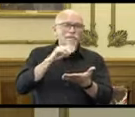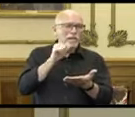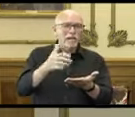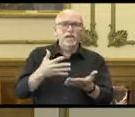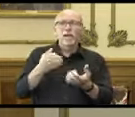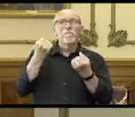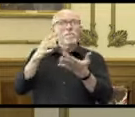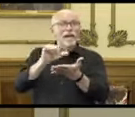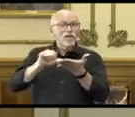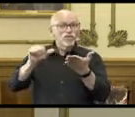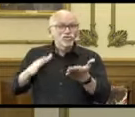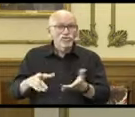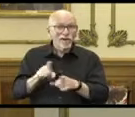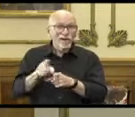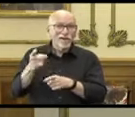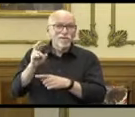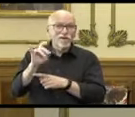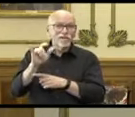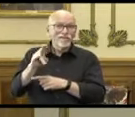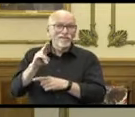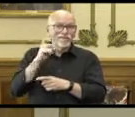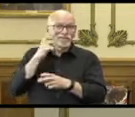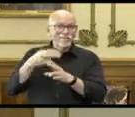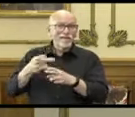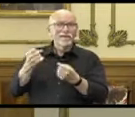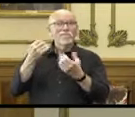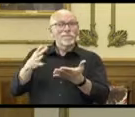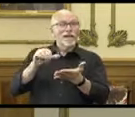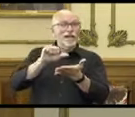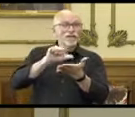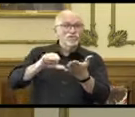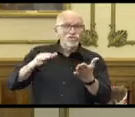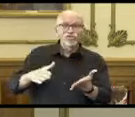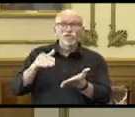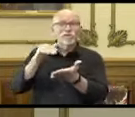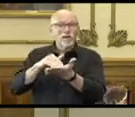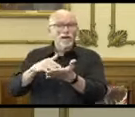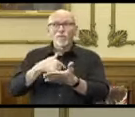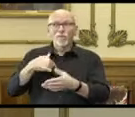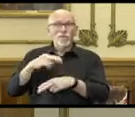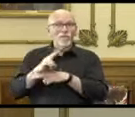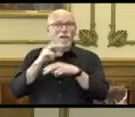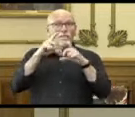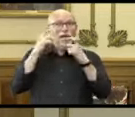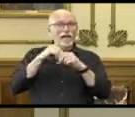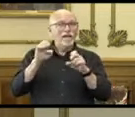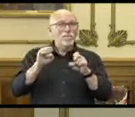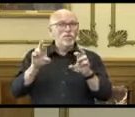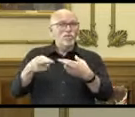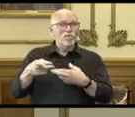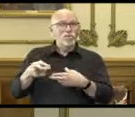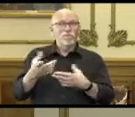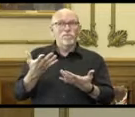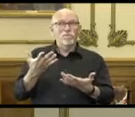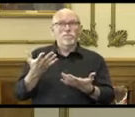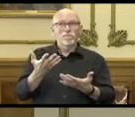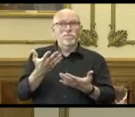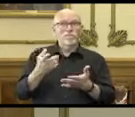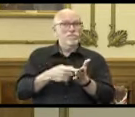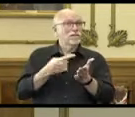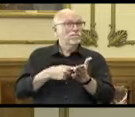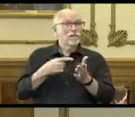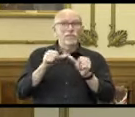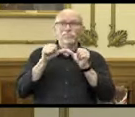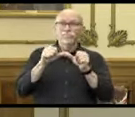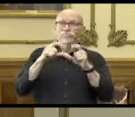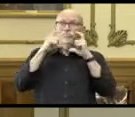Many surgeons, as Dr. Sullivan pointed out, physicians, you know, we wear masks in the emergency department sometimes